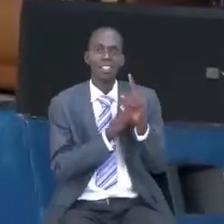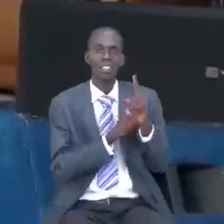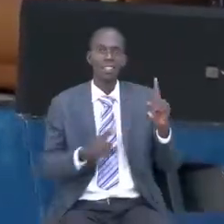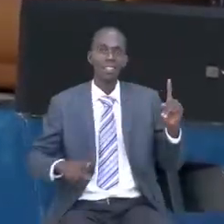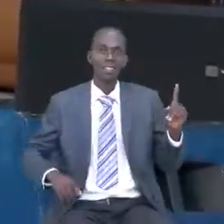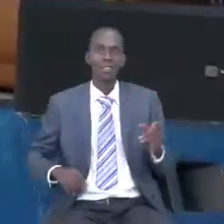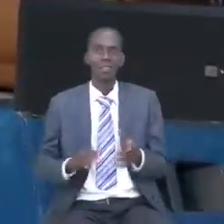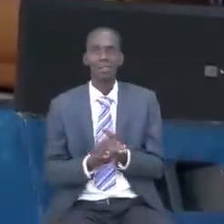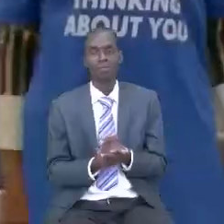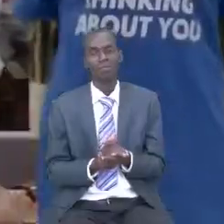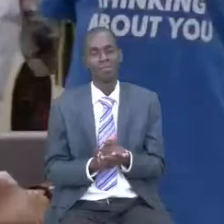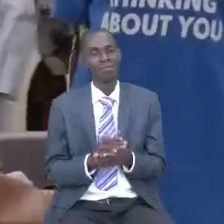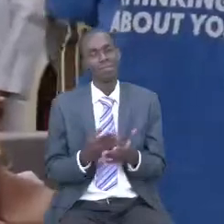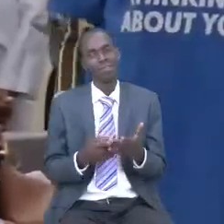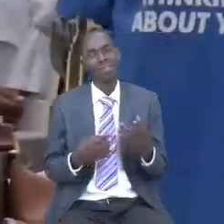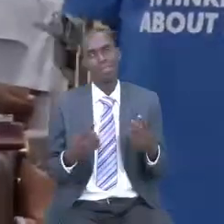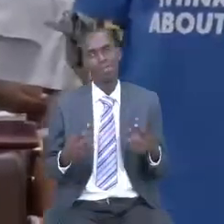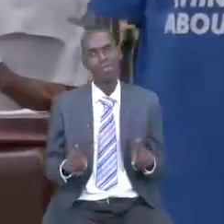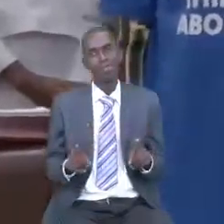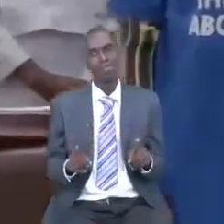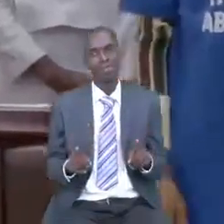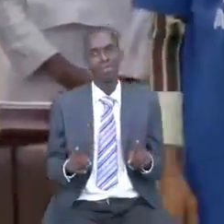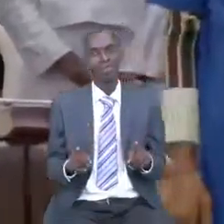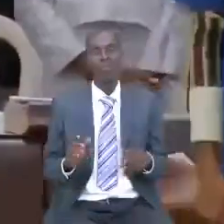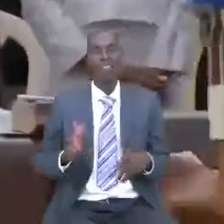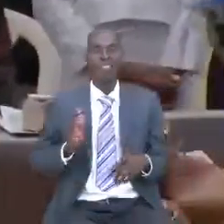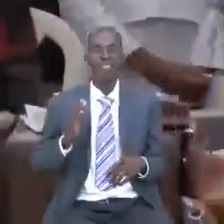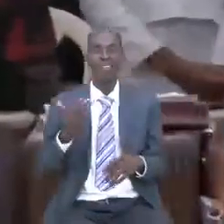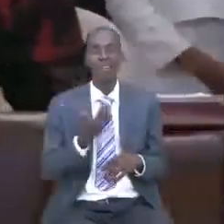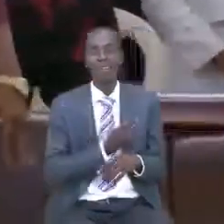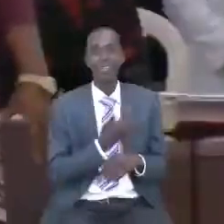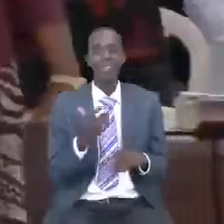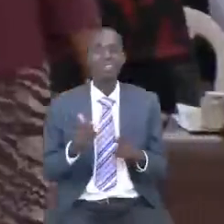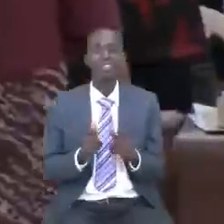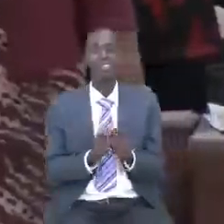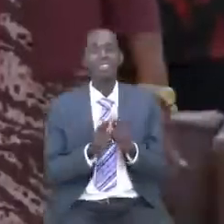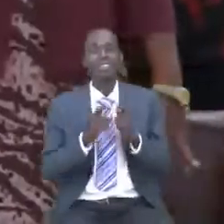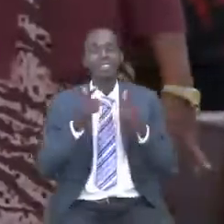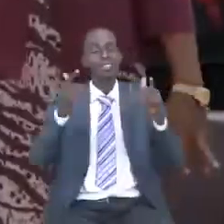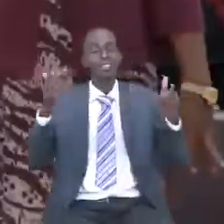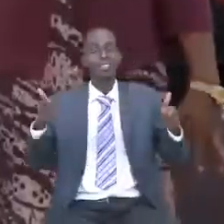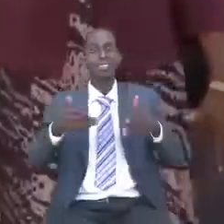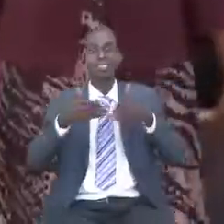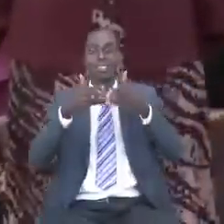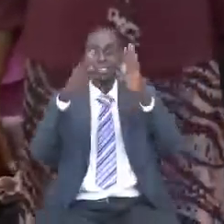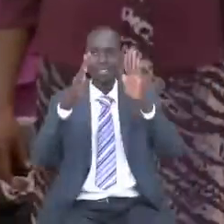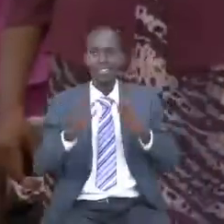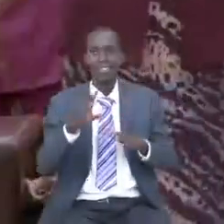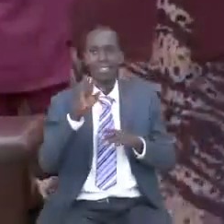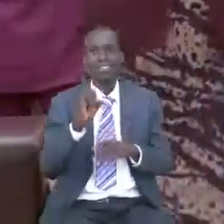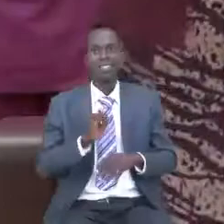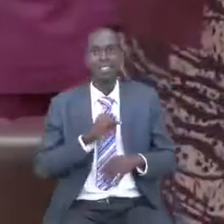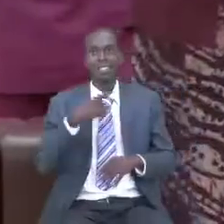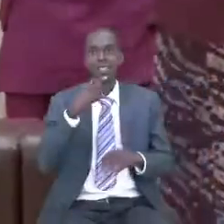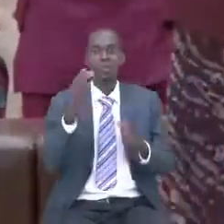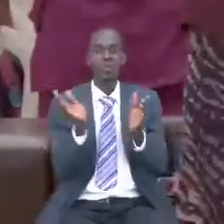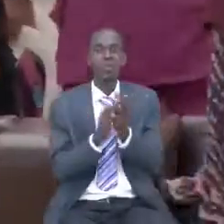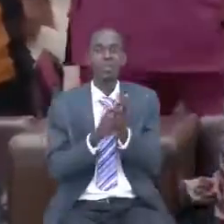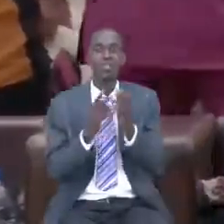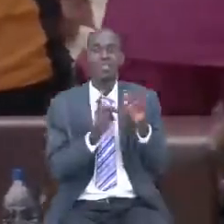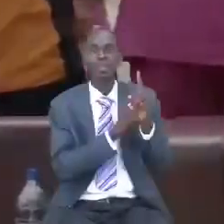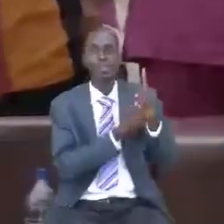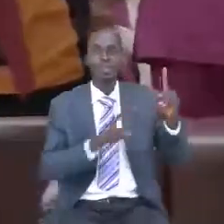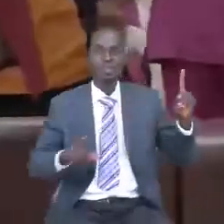Lord. Our extraordinary pesetas, I said, praise the